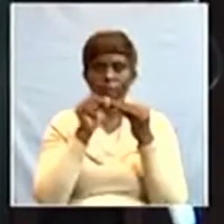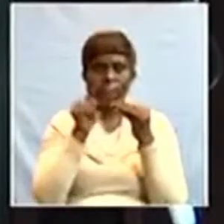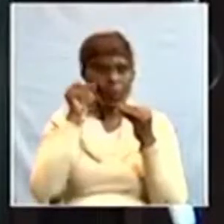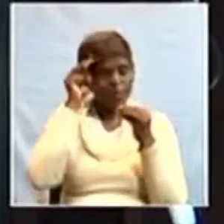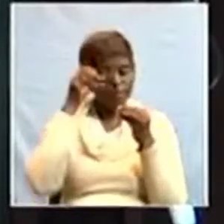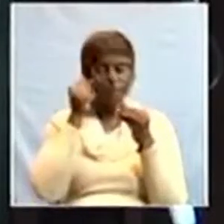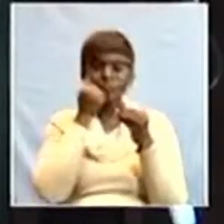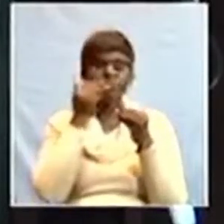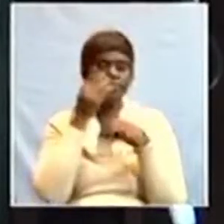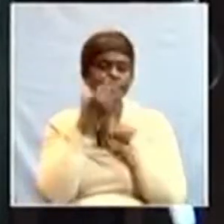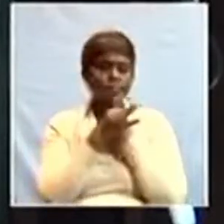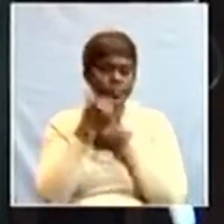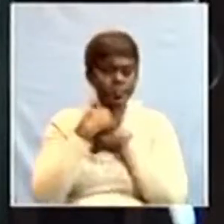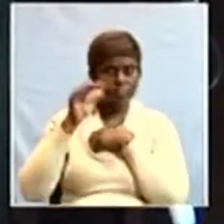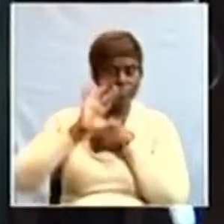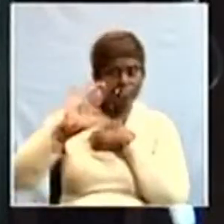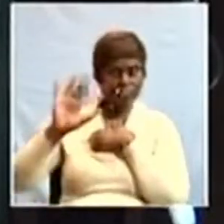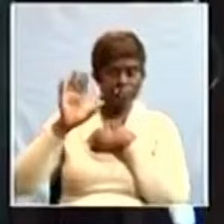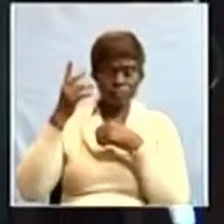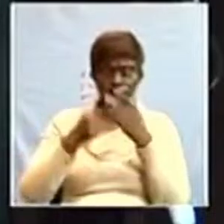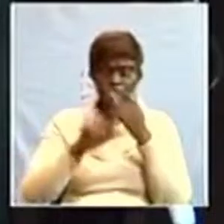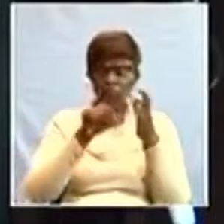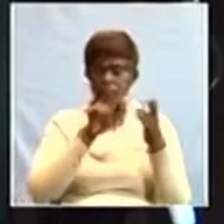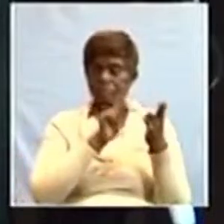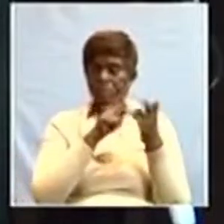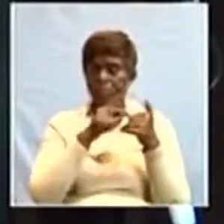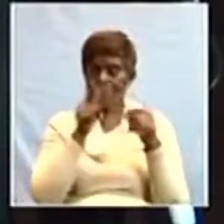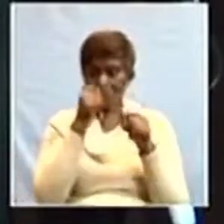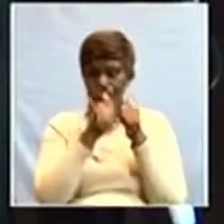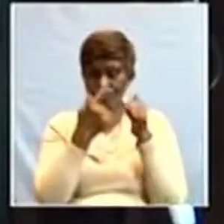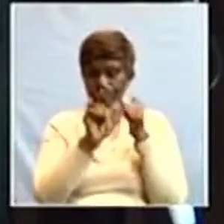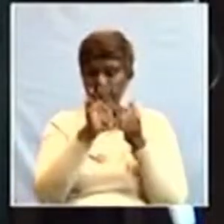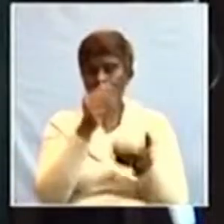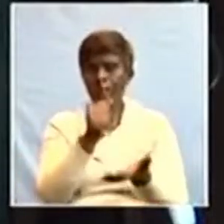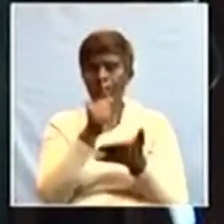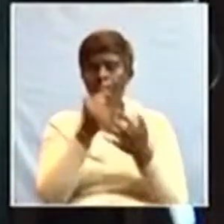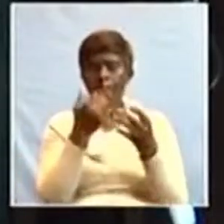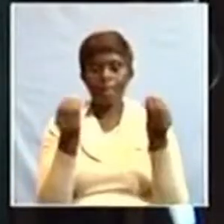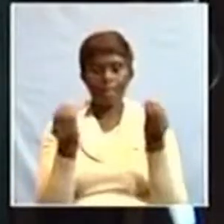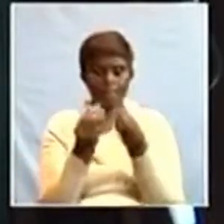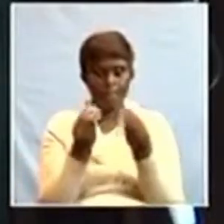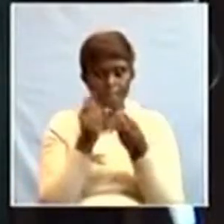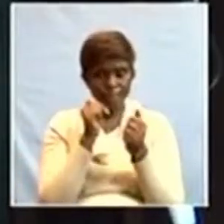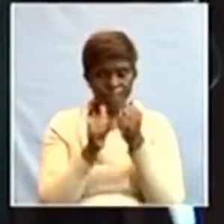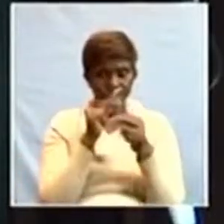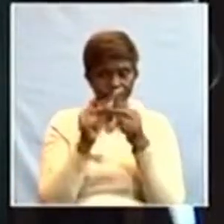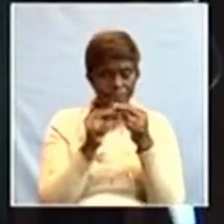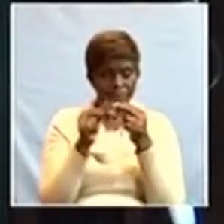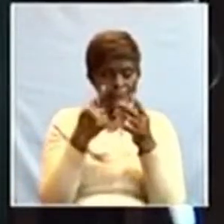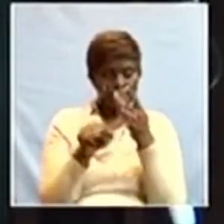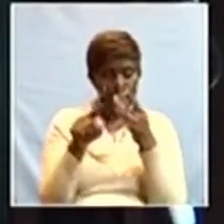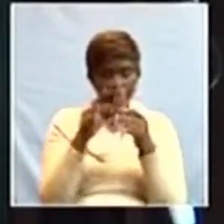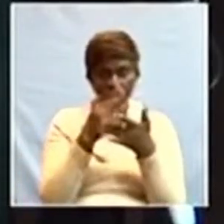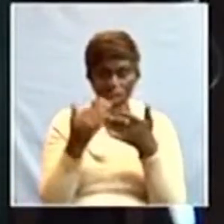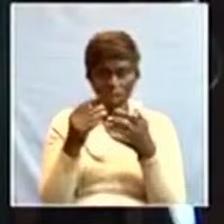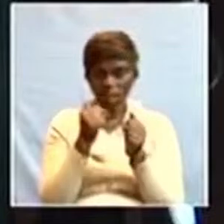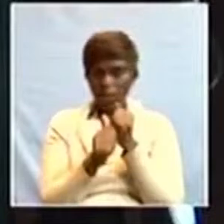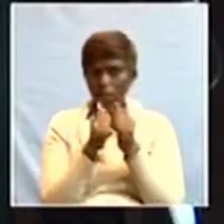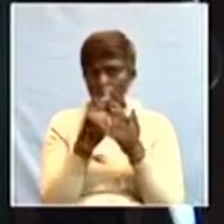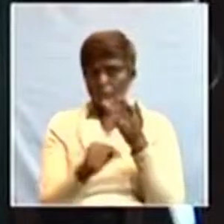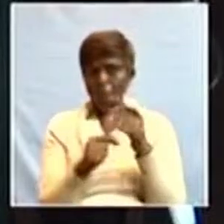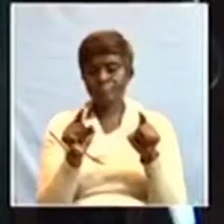Home Affairs have suspended this program due to budgetary constraints. So it may not be something that